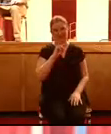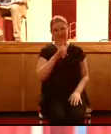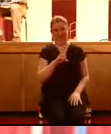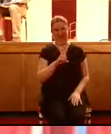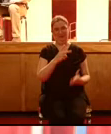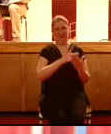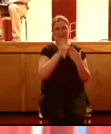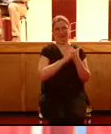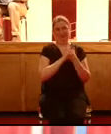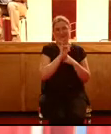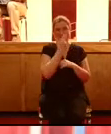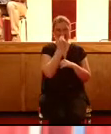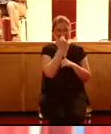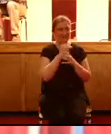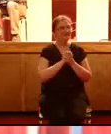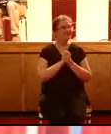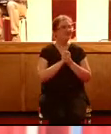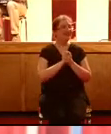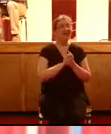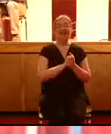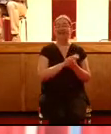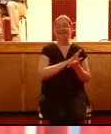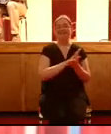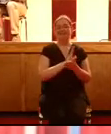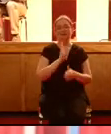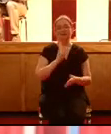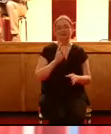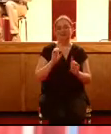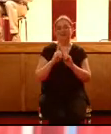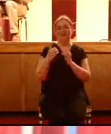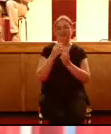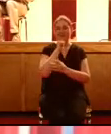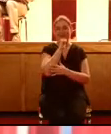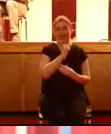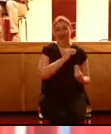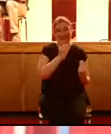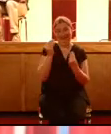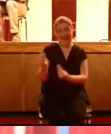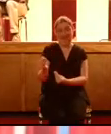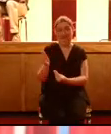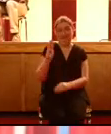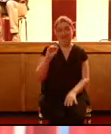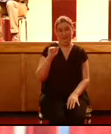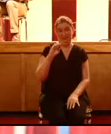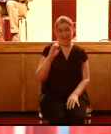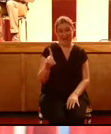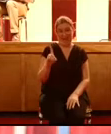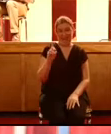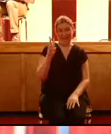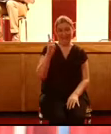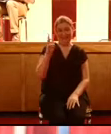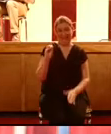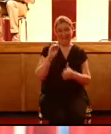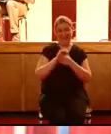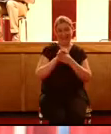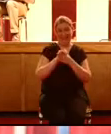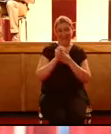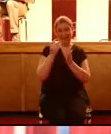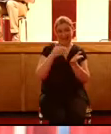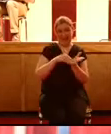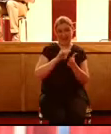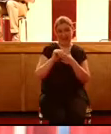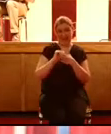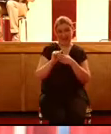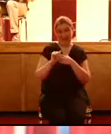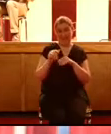funny. The county, the school district does not give the band $60,000. He has a $60,000 budget